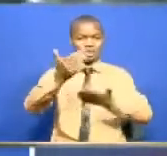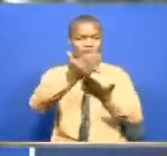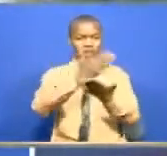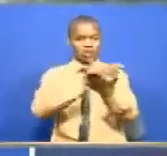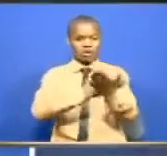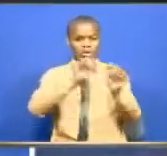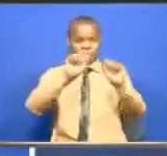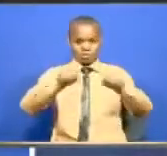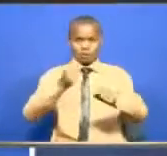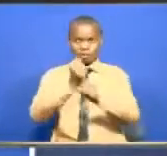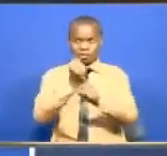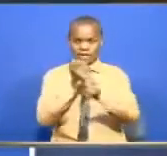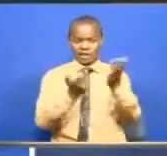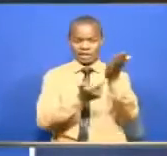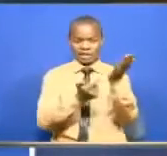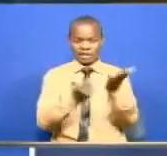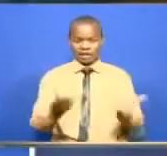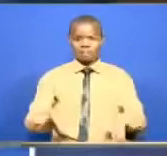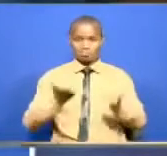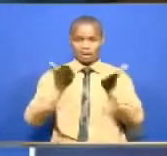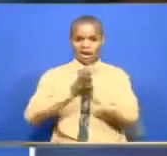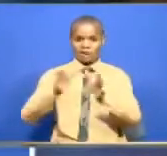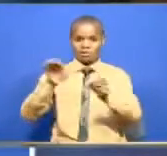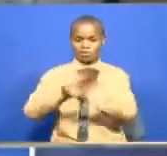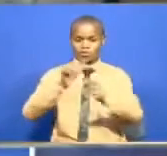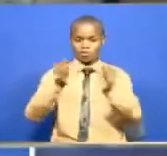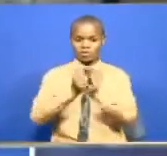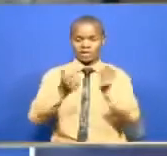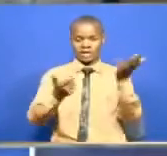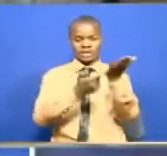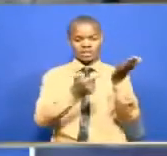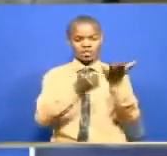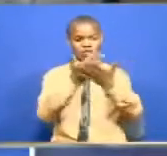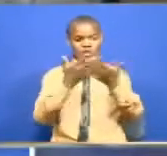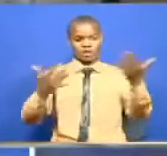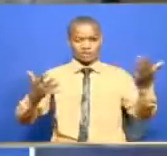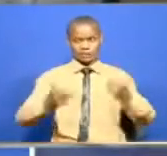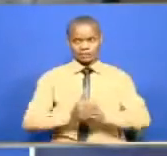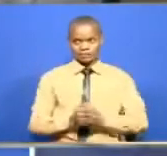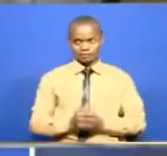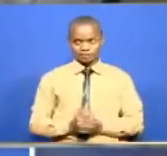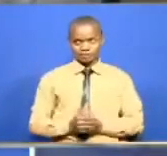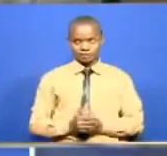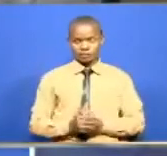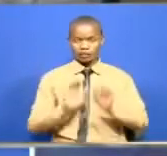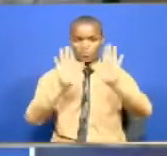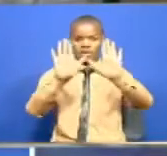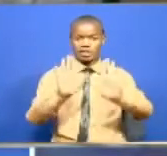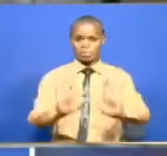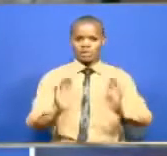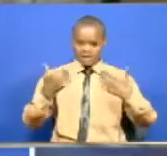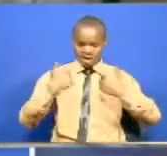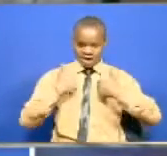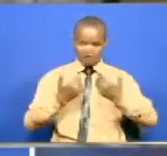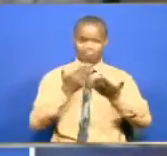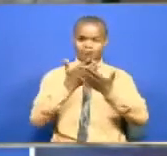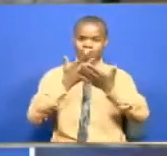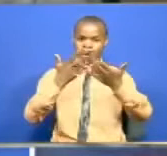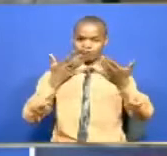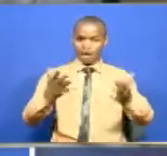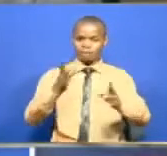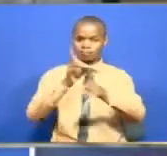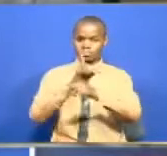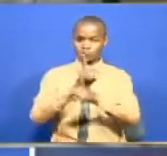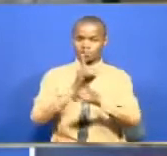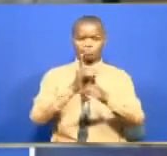TVET institutions upgraded and equipped with modern equipment. We need to get them equipments, modern equipments in various areas